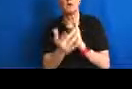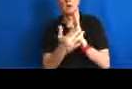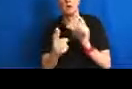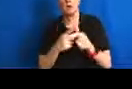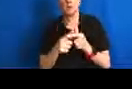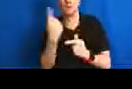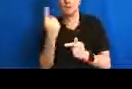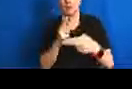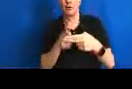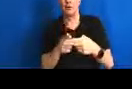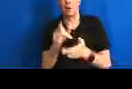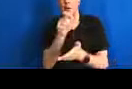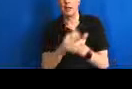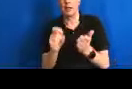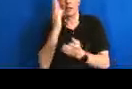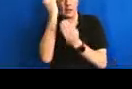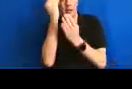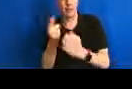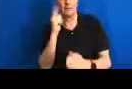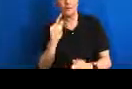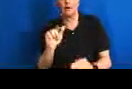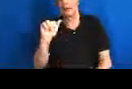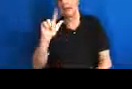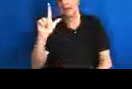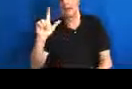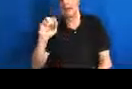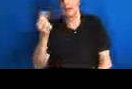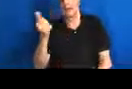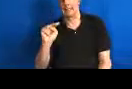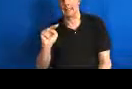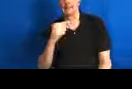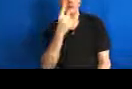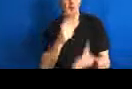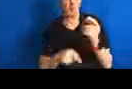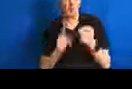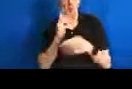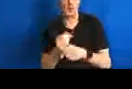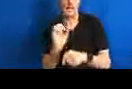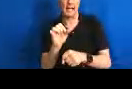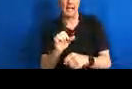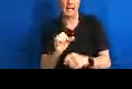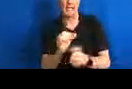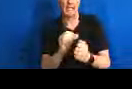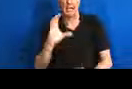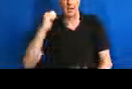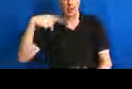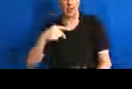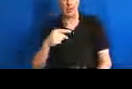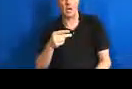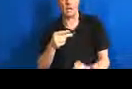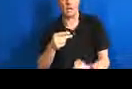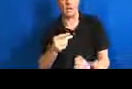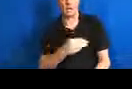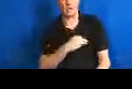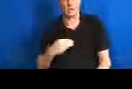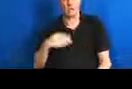allocation. That's what you're going to receive as a cooperative member for the retained patronage that you're in. So I am